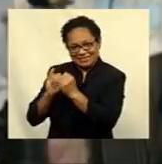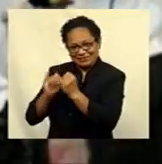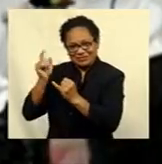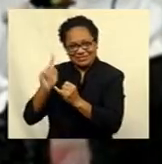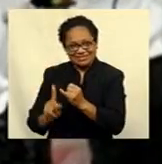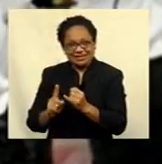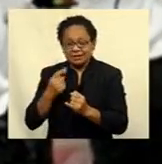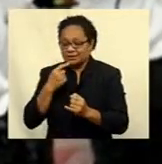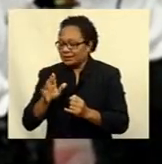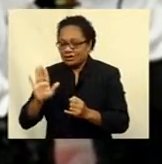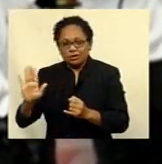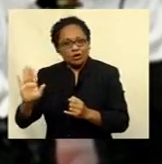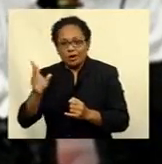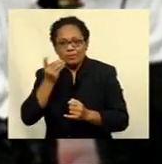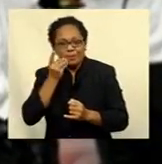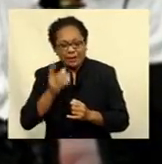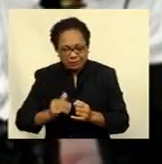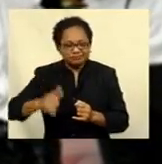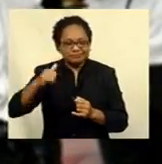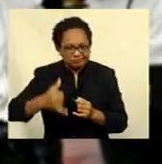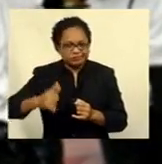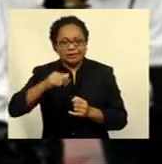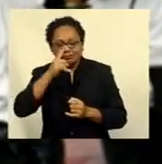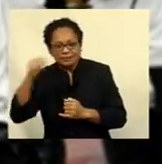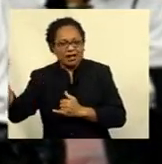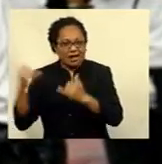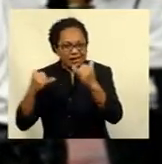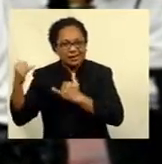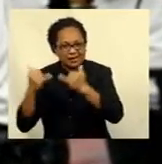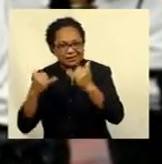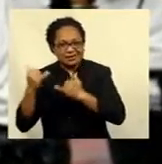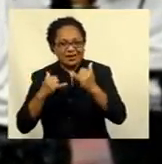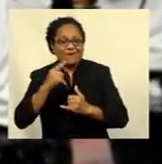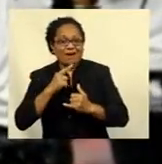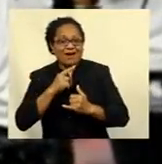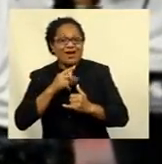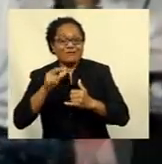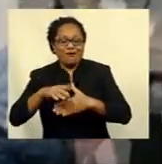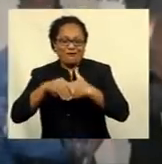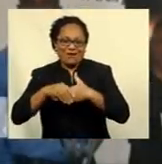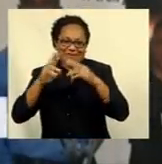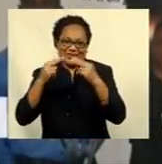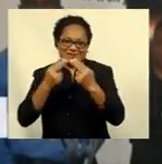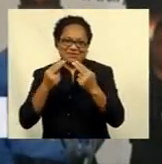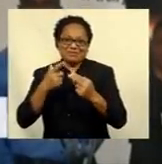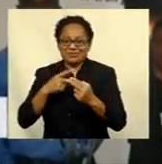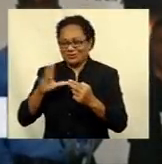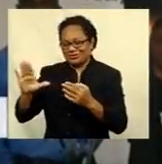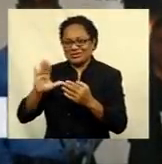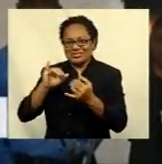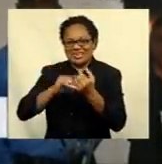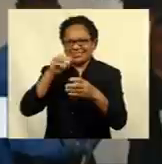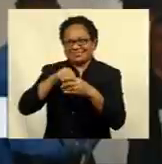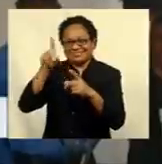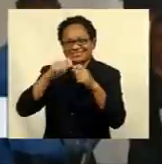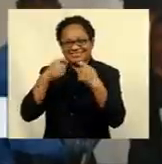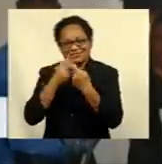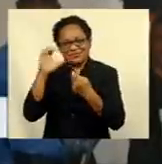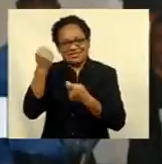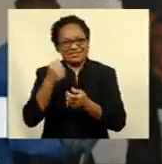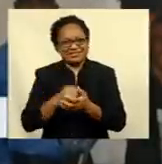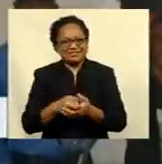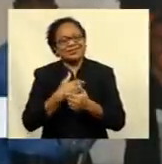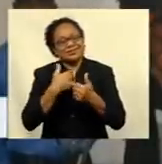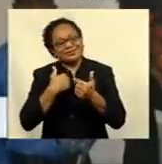has been buzzing with congratulatory messages since last night. We are very happy, and we just thank our